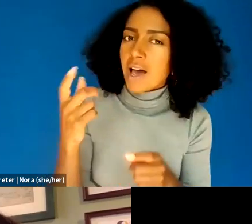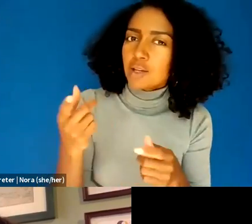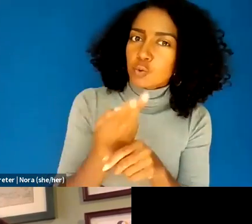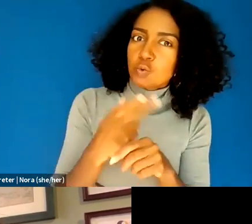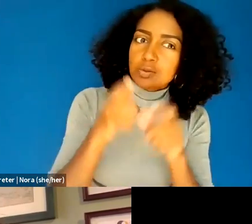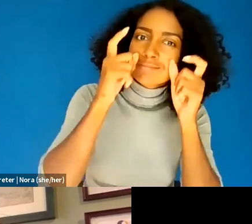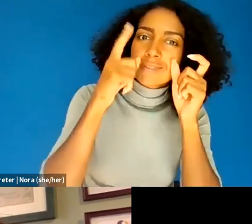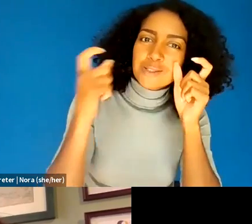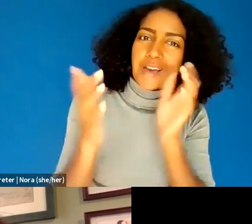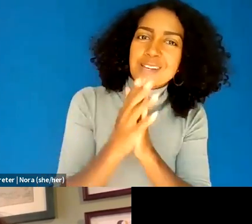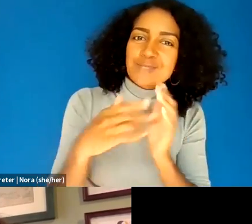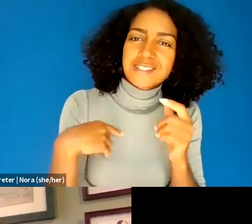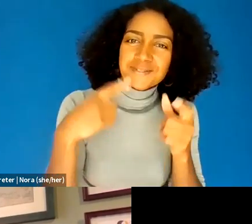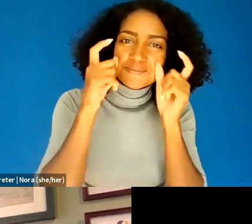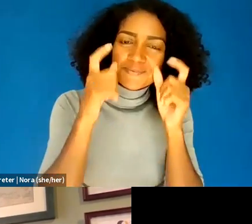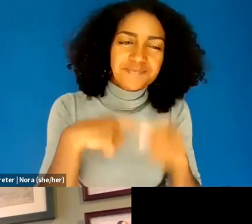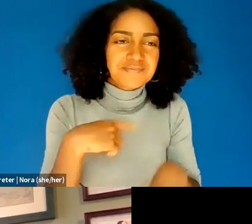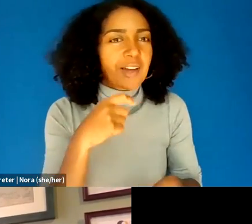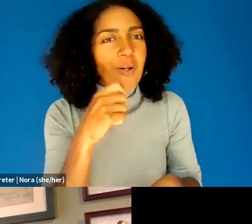yeah. Thank you. Yeah.